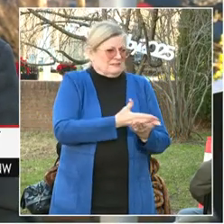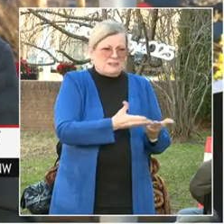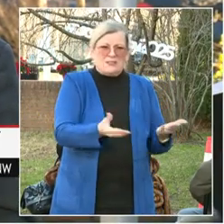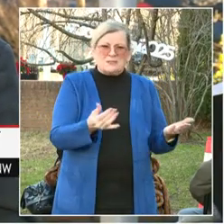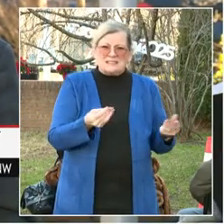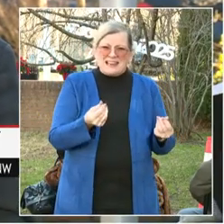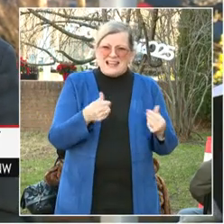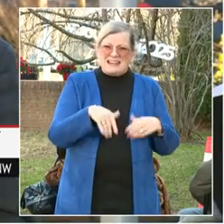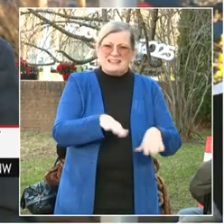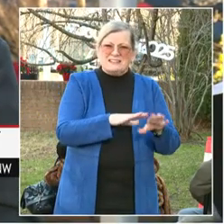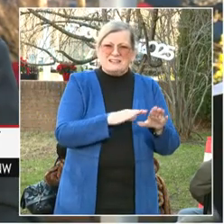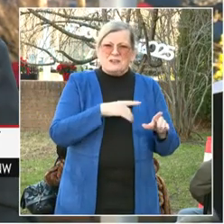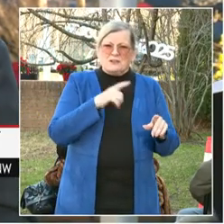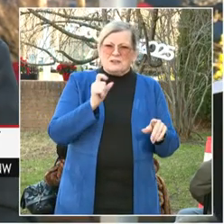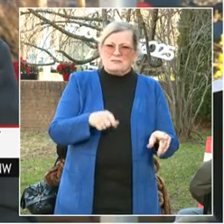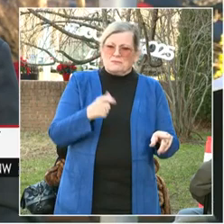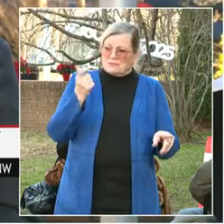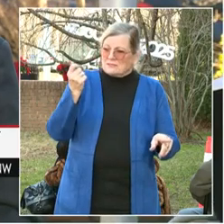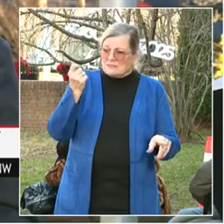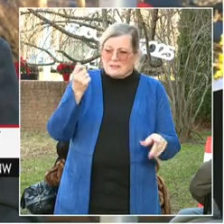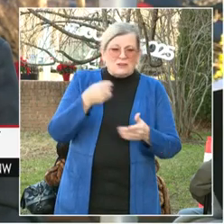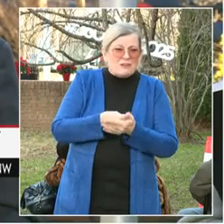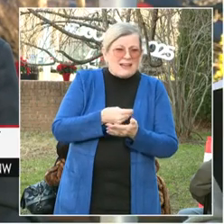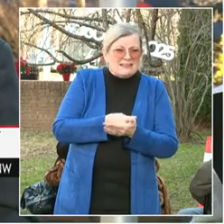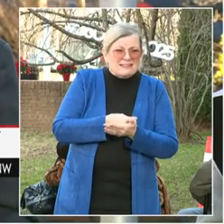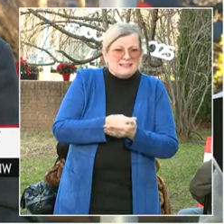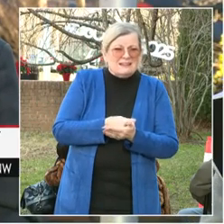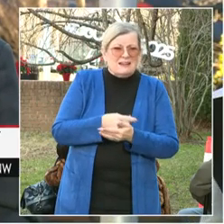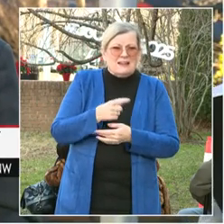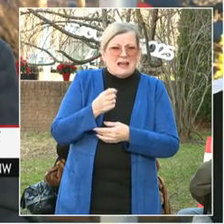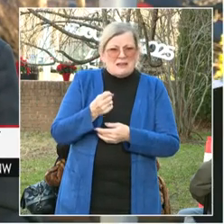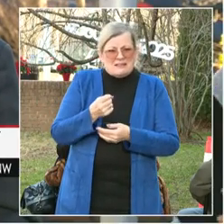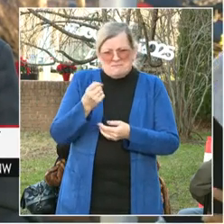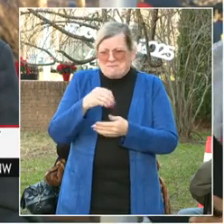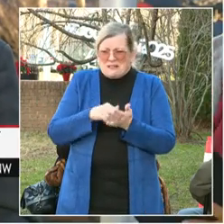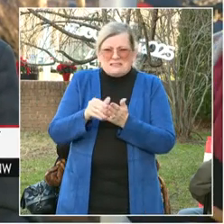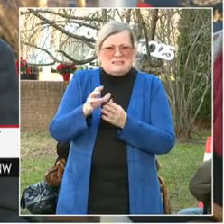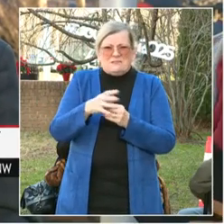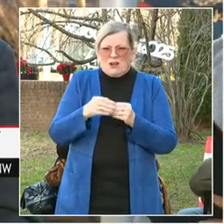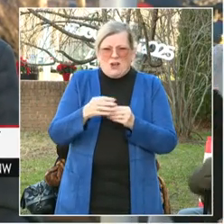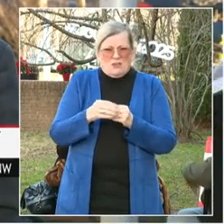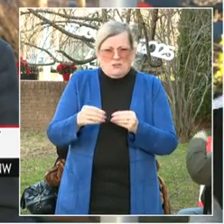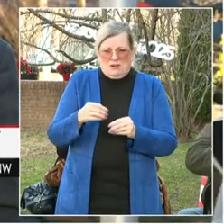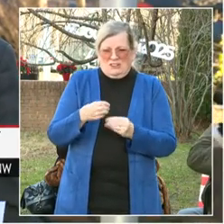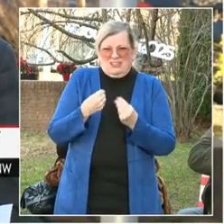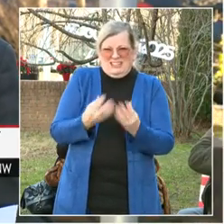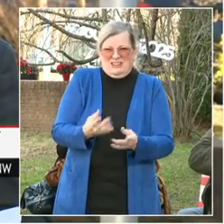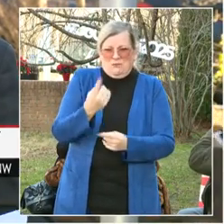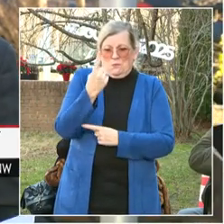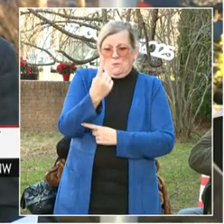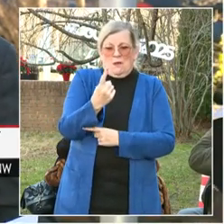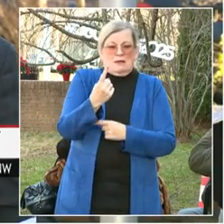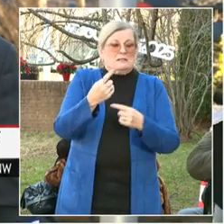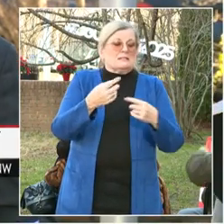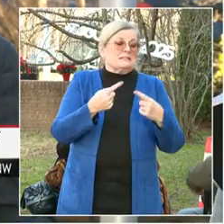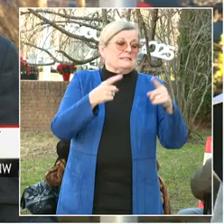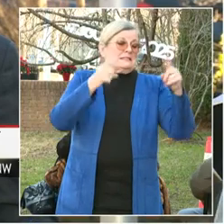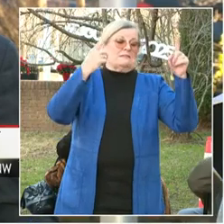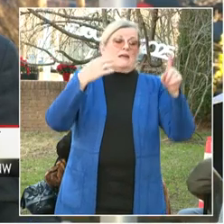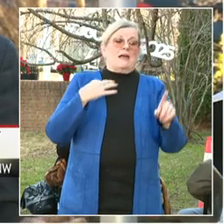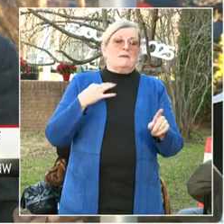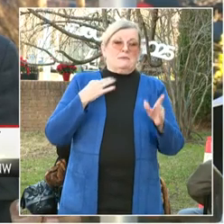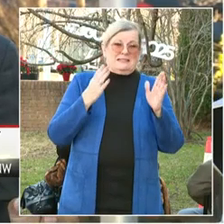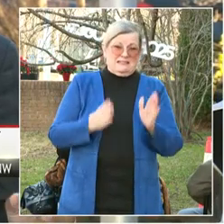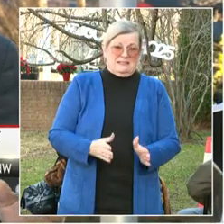form of a grant to the successful applicant, and it must be used to support a minimum of 10 faith-based institutions.